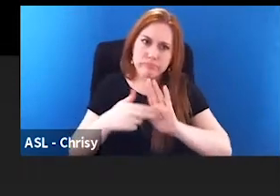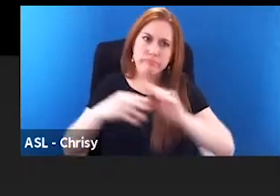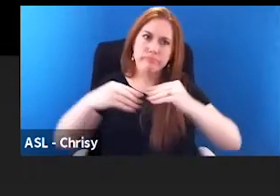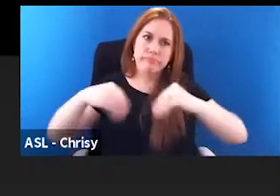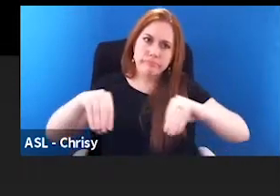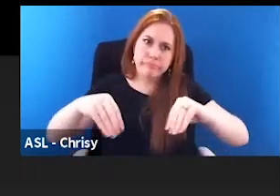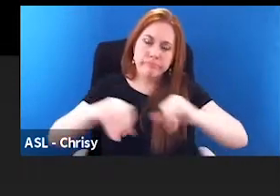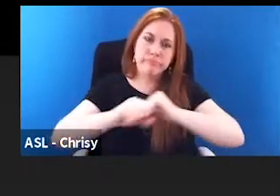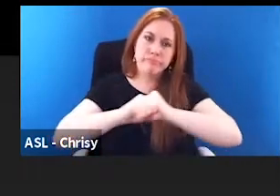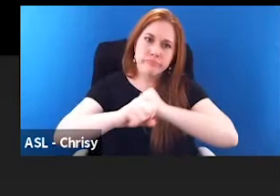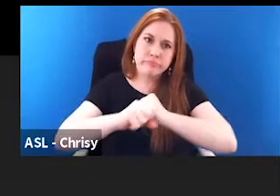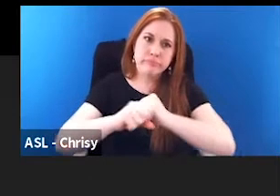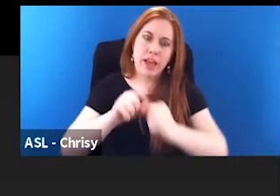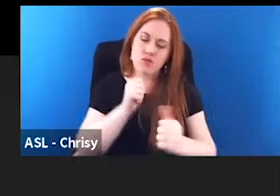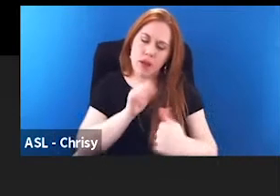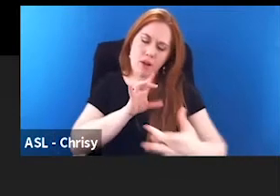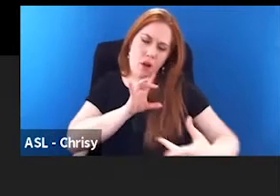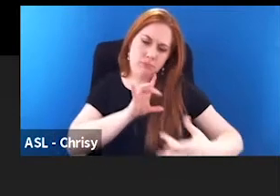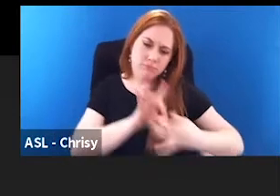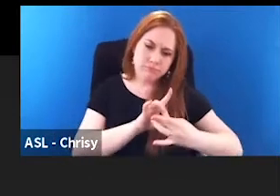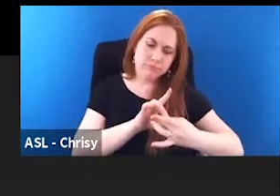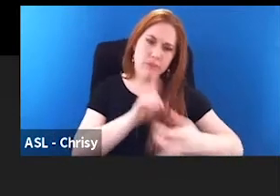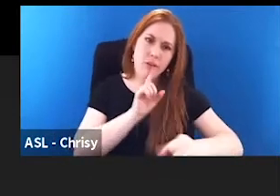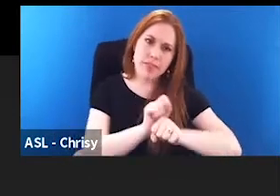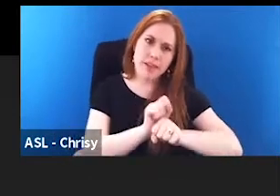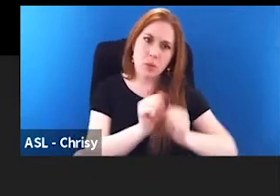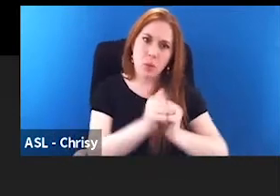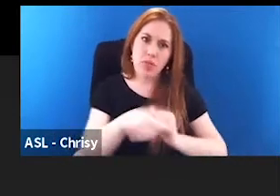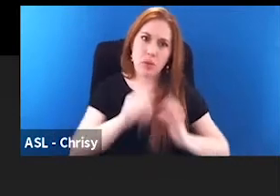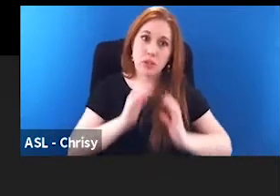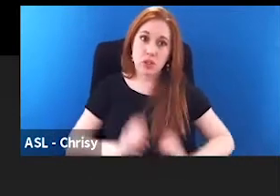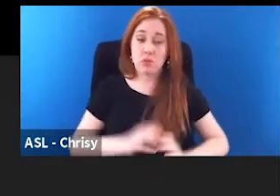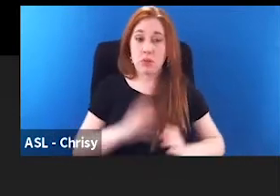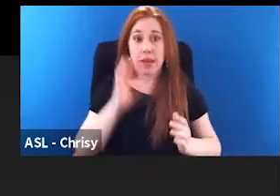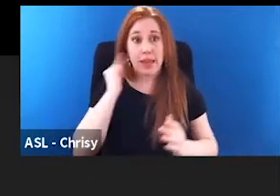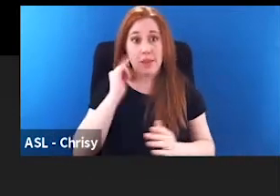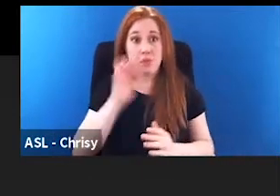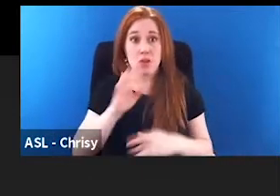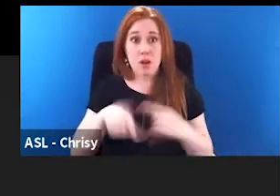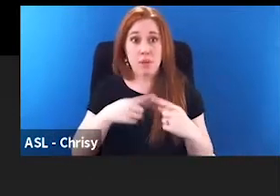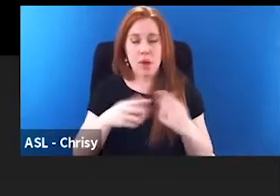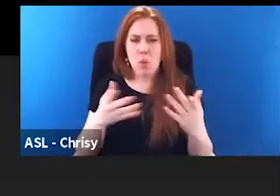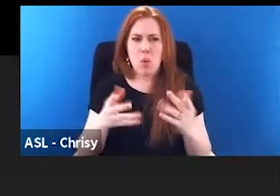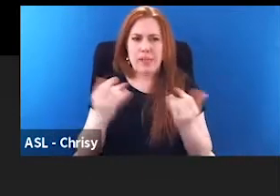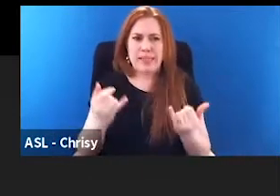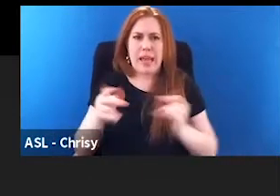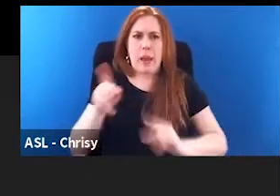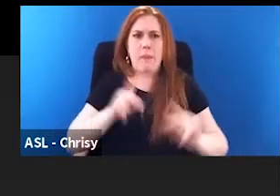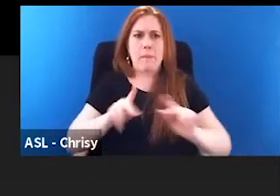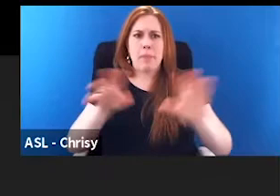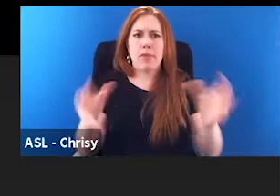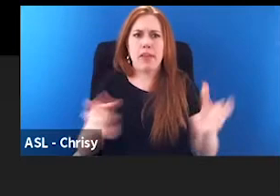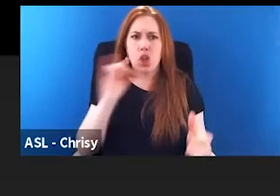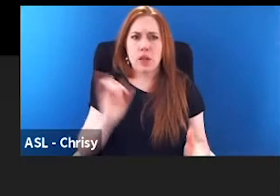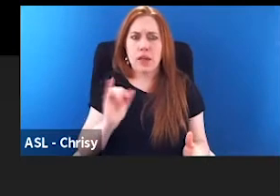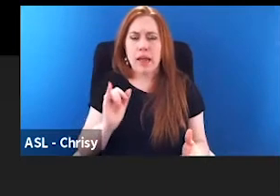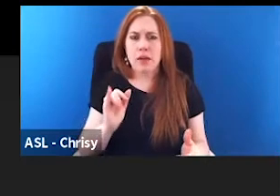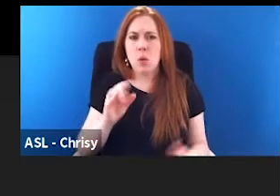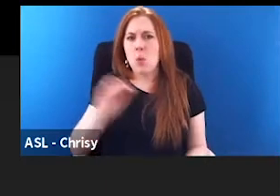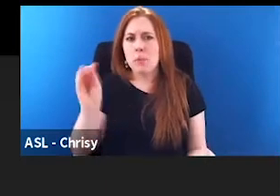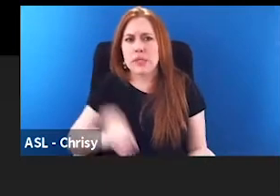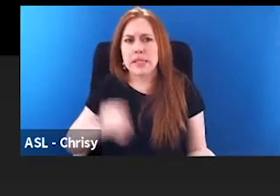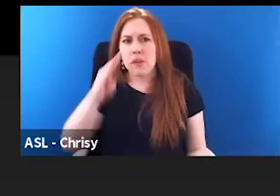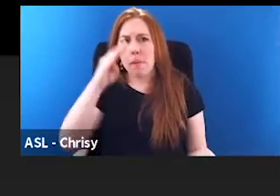with these consumers. And so if we were to talk about what today's population looks like in terms of consumers, what percentage of Black consumers make up